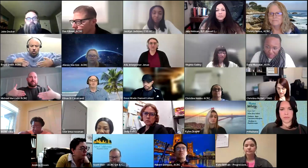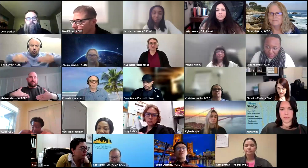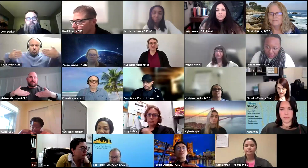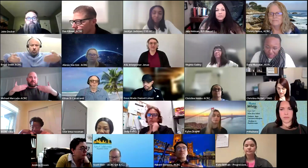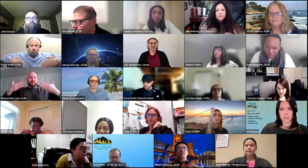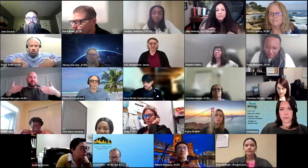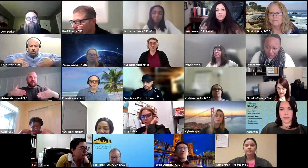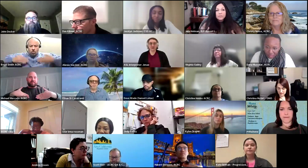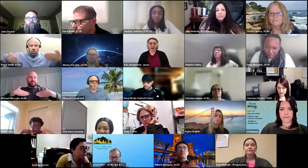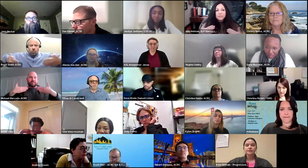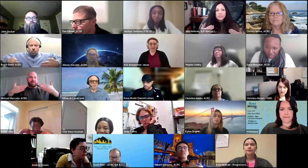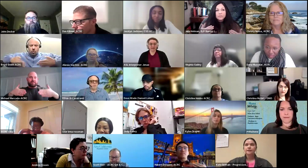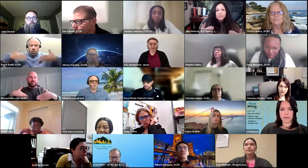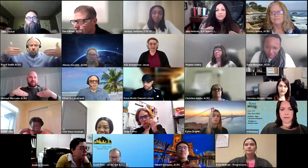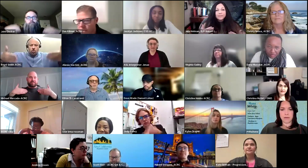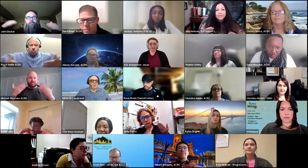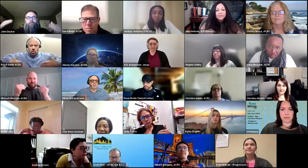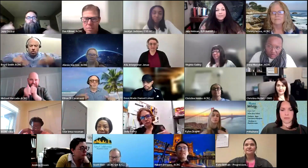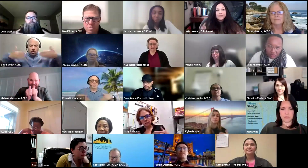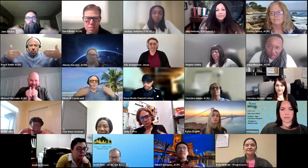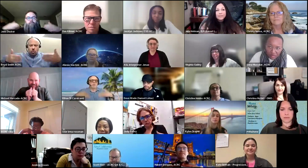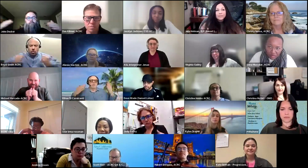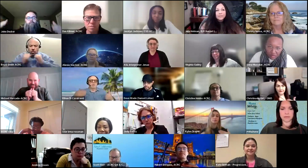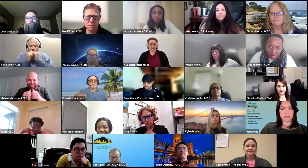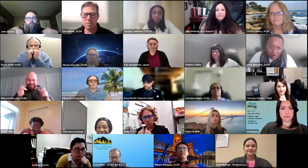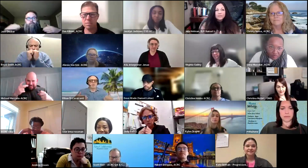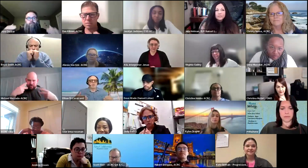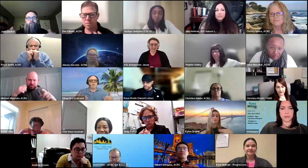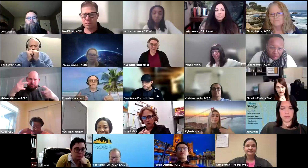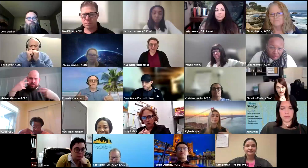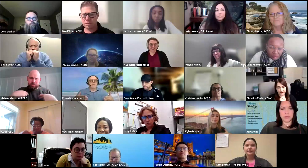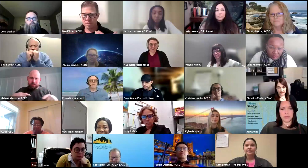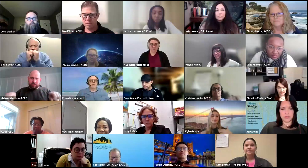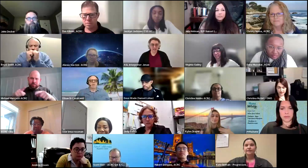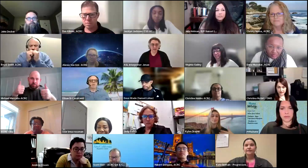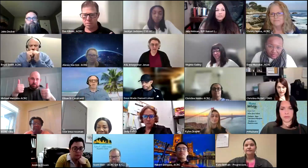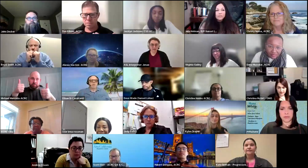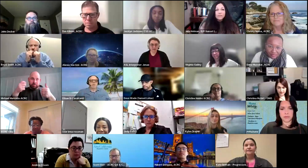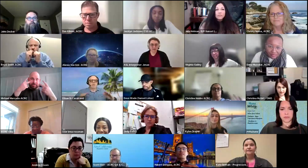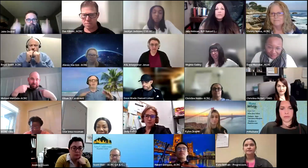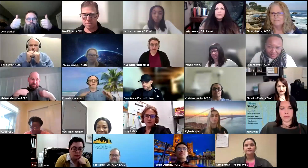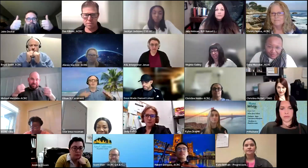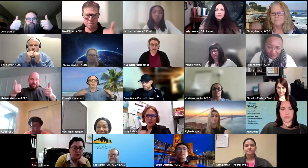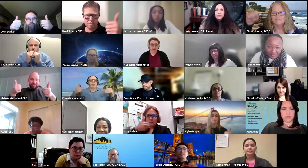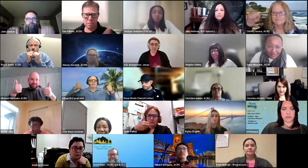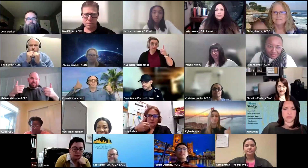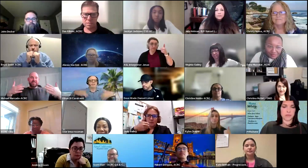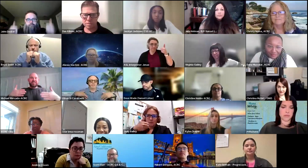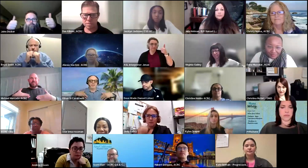So first, this is the sign for happy. We can all do it together. Can you see me?